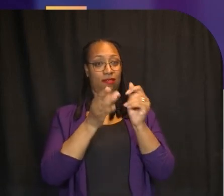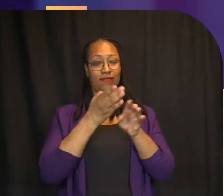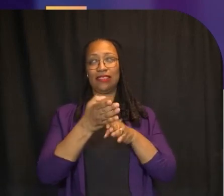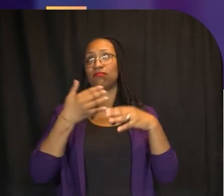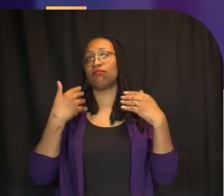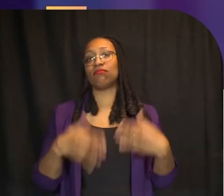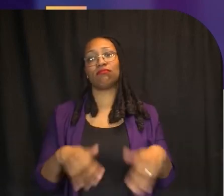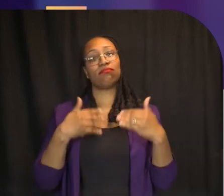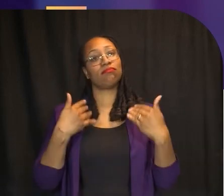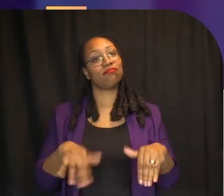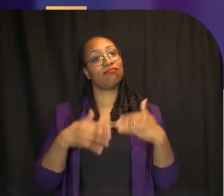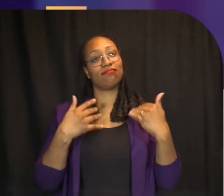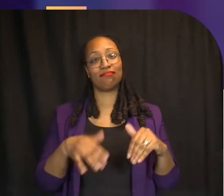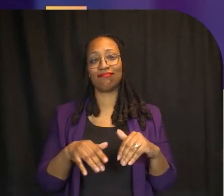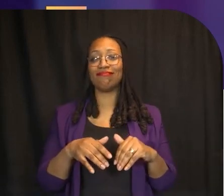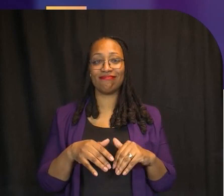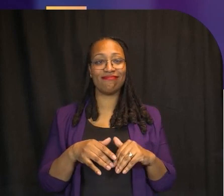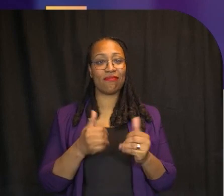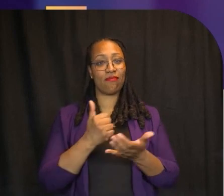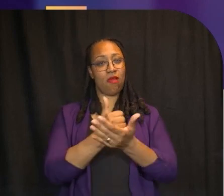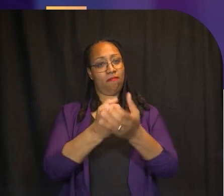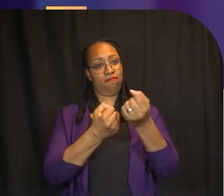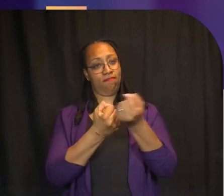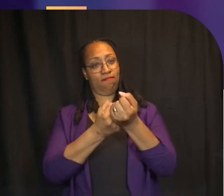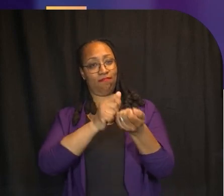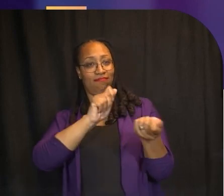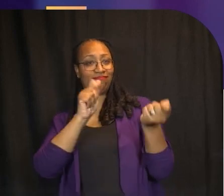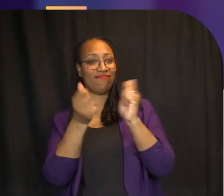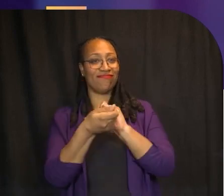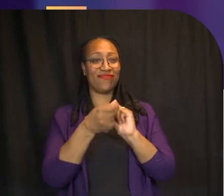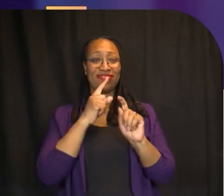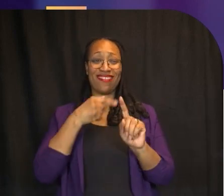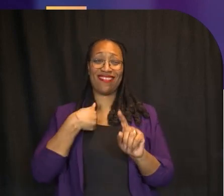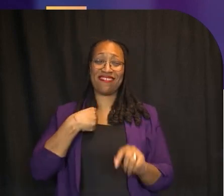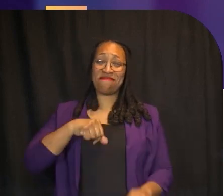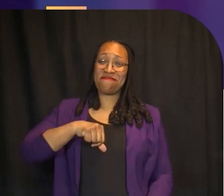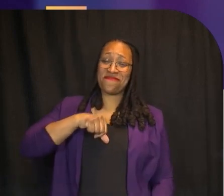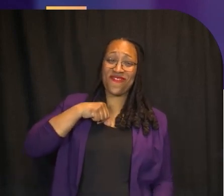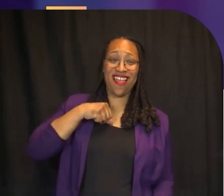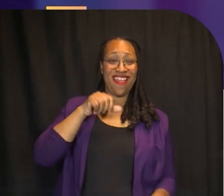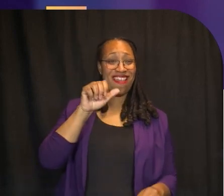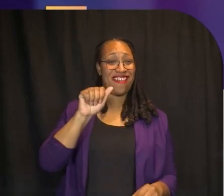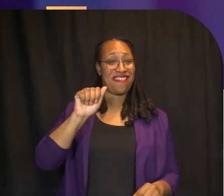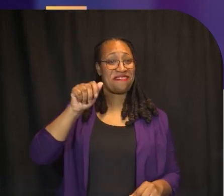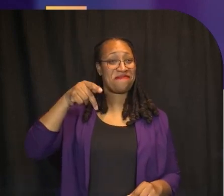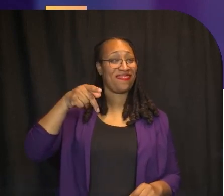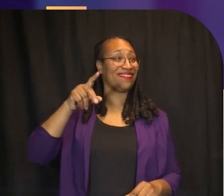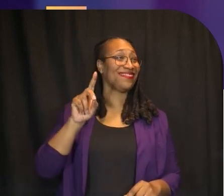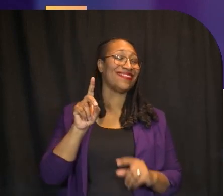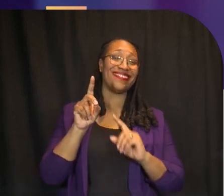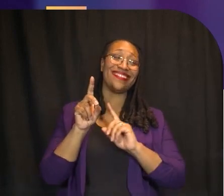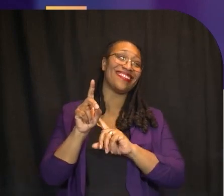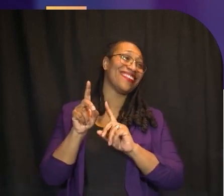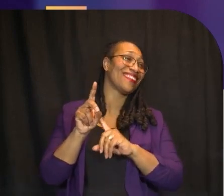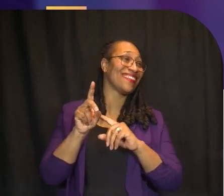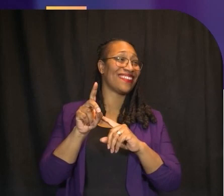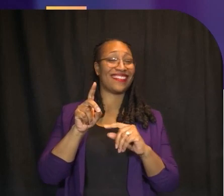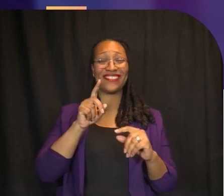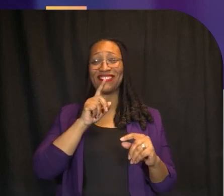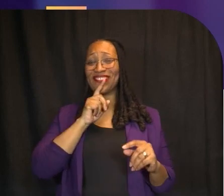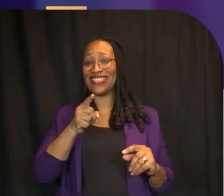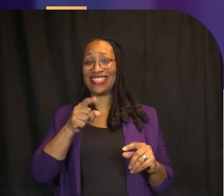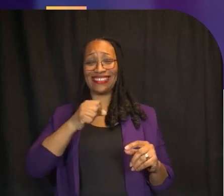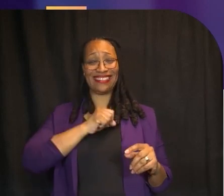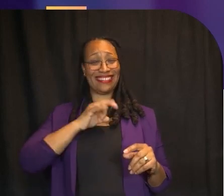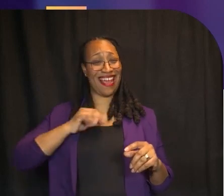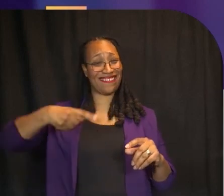am of AAPD's accomplishments this year, especially in light of the environment in which the staff has been working. For the past 3